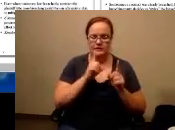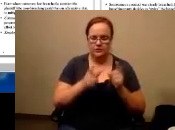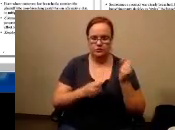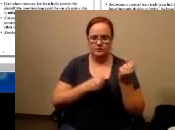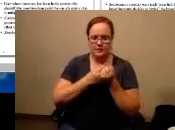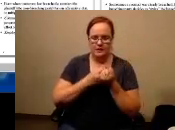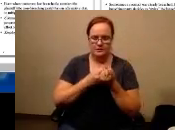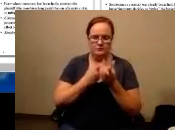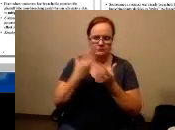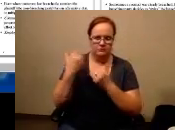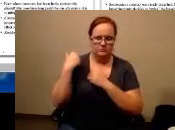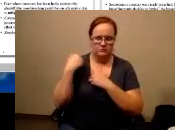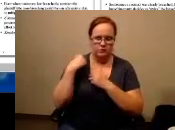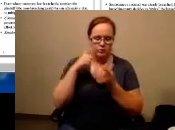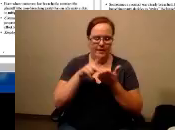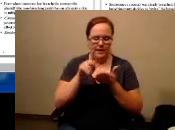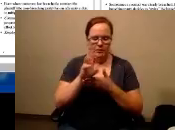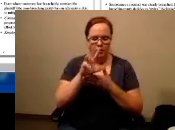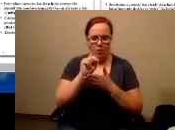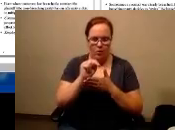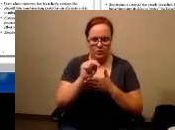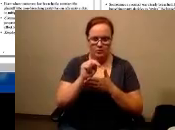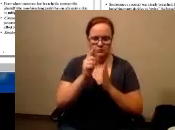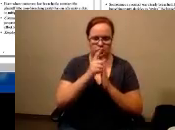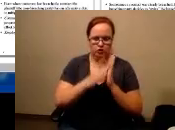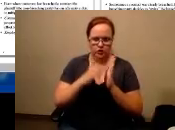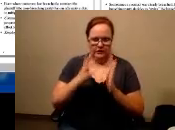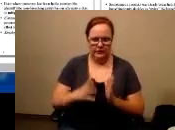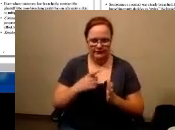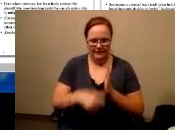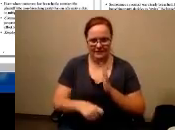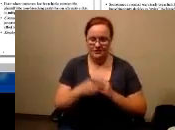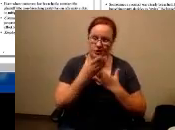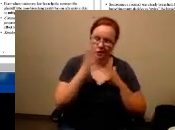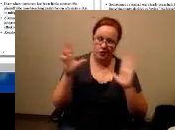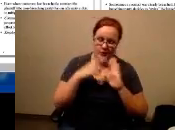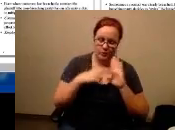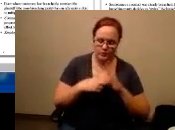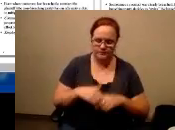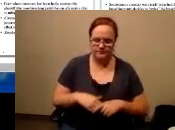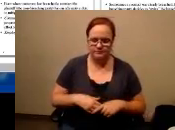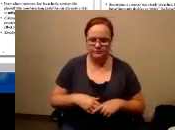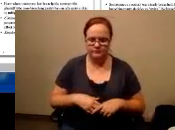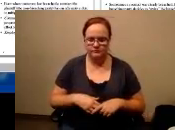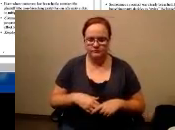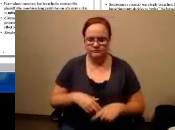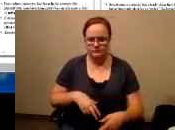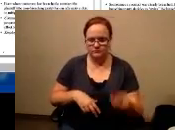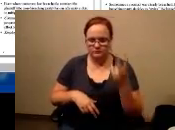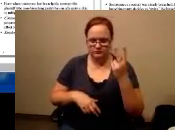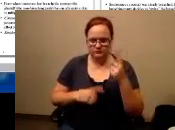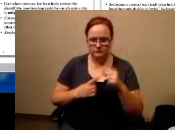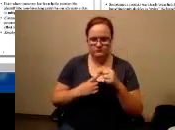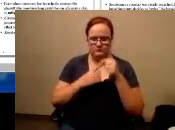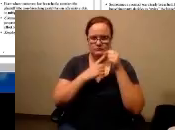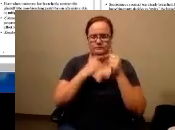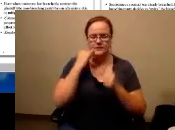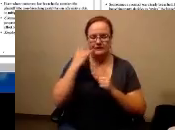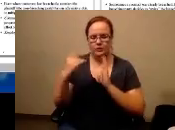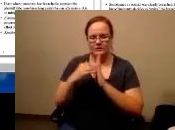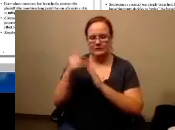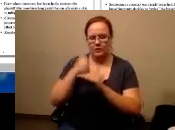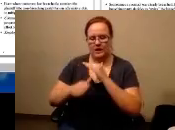pay their own attorney fees. That is the general rule. There's only two exceptions. One is if you are suing